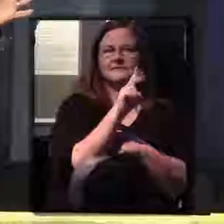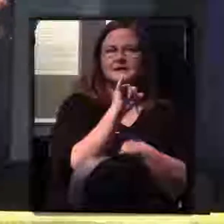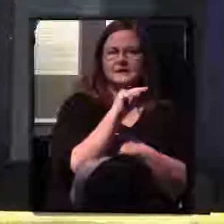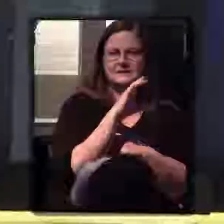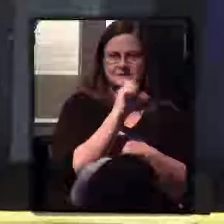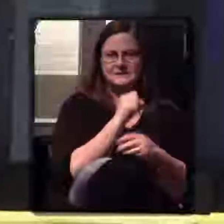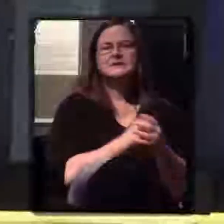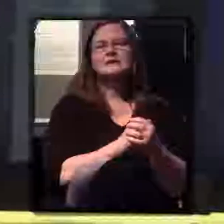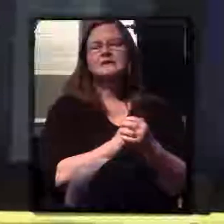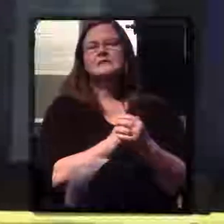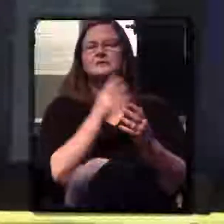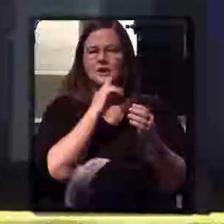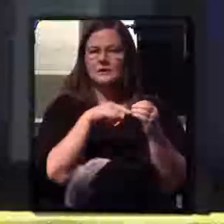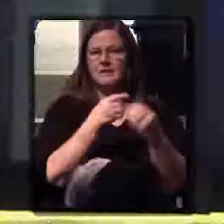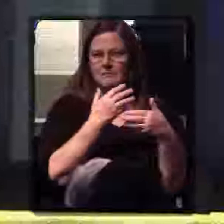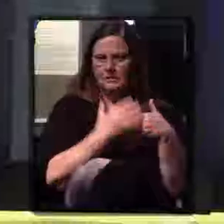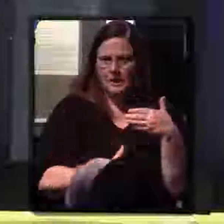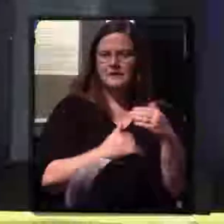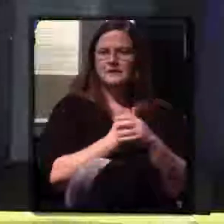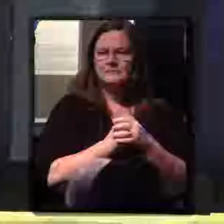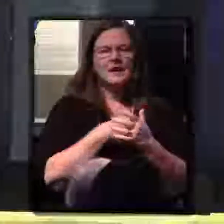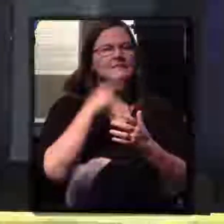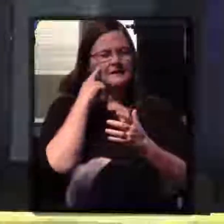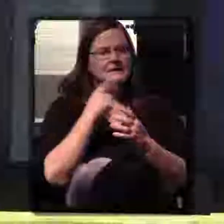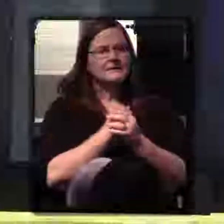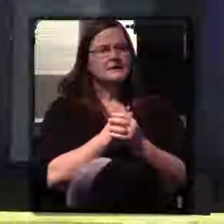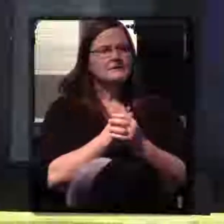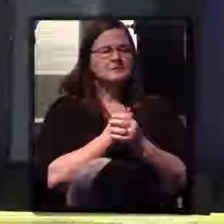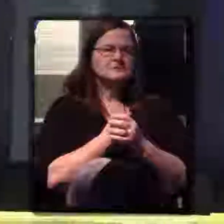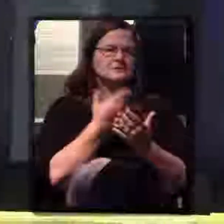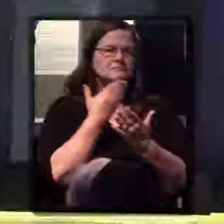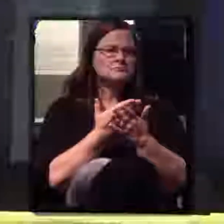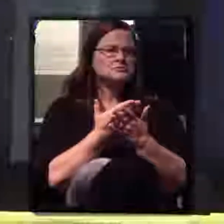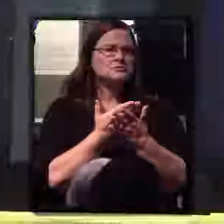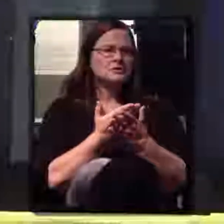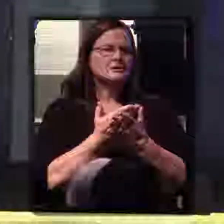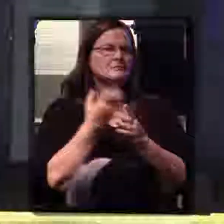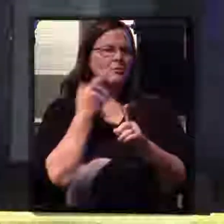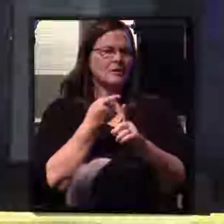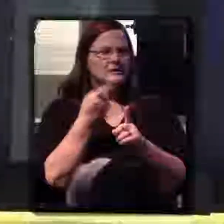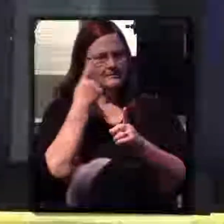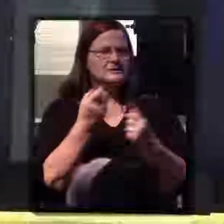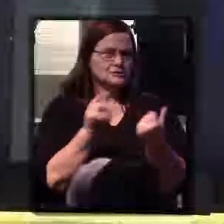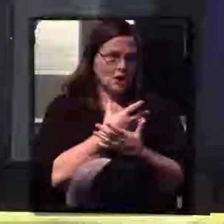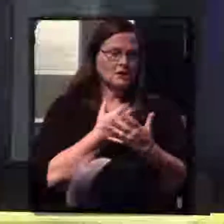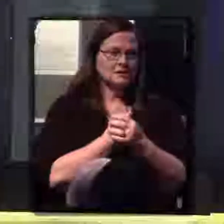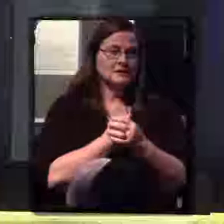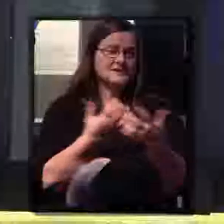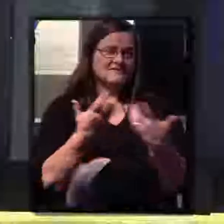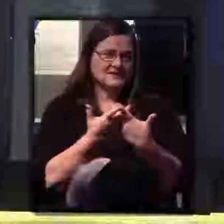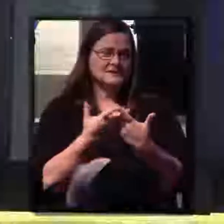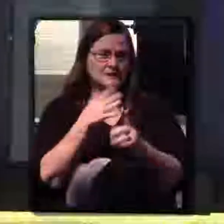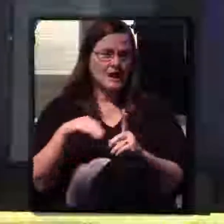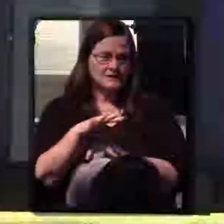Leviticus that talk about the blood and the atoning impact of the blood. But I do think that there is at least some argument to be made